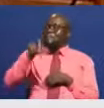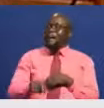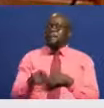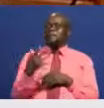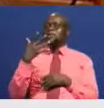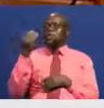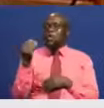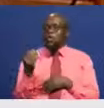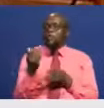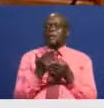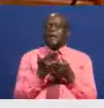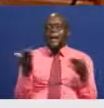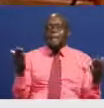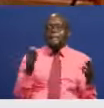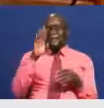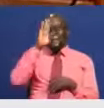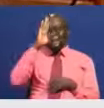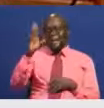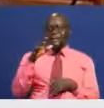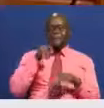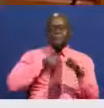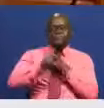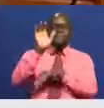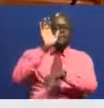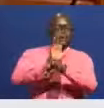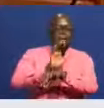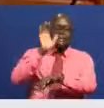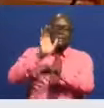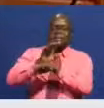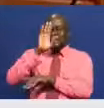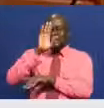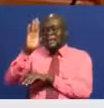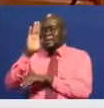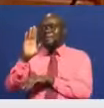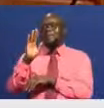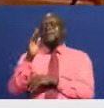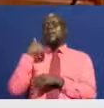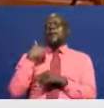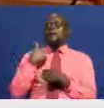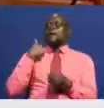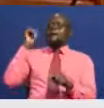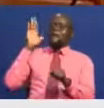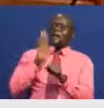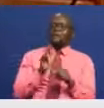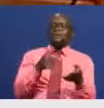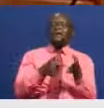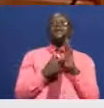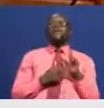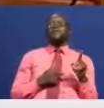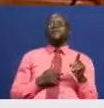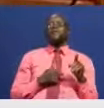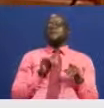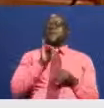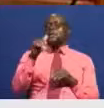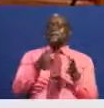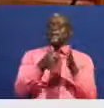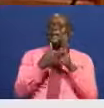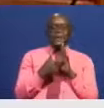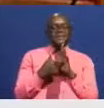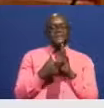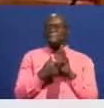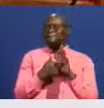to go every other Sunday to a new church because he will be bombarded with requests, and those requests,